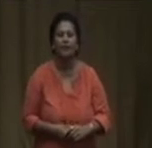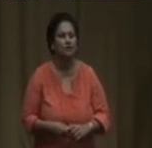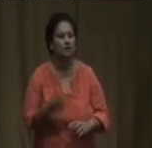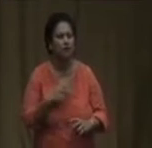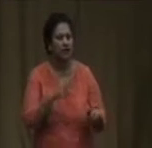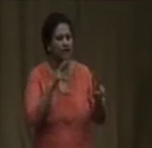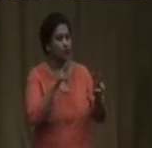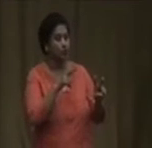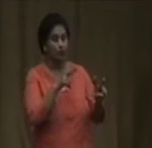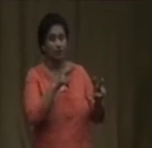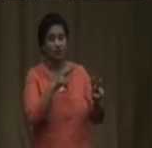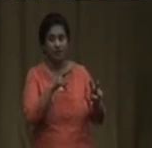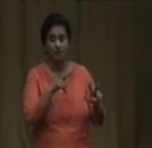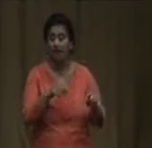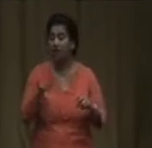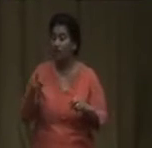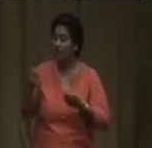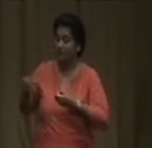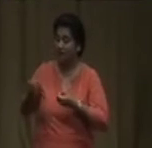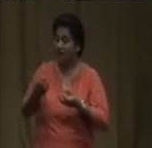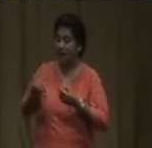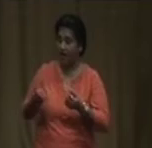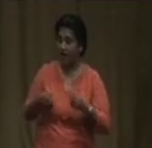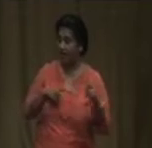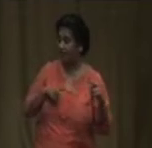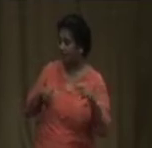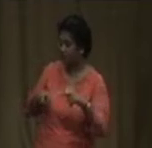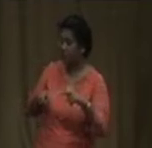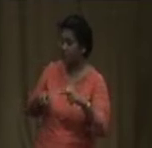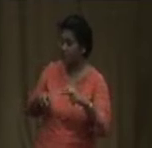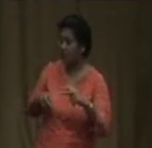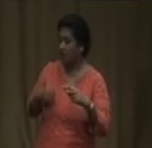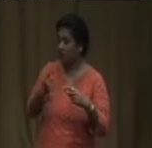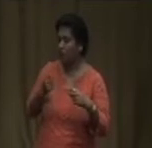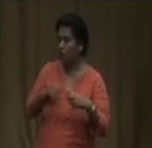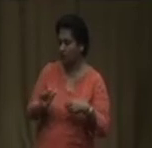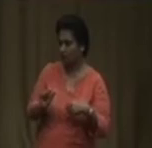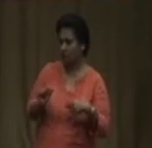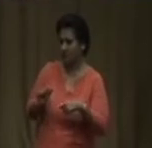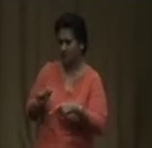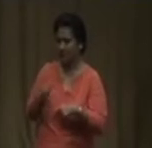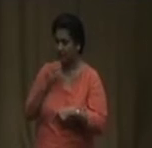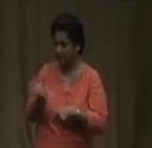look at it from both the supply and the demand side of the equation.